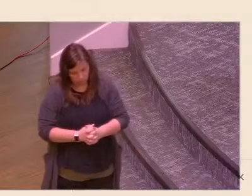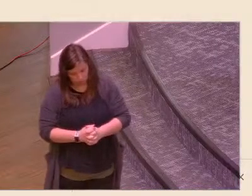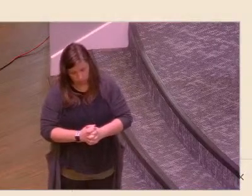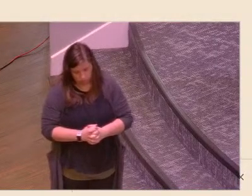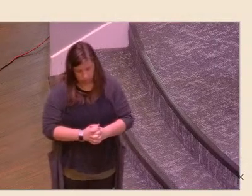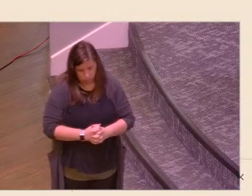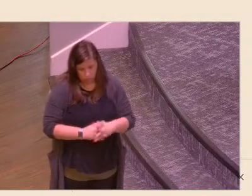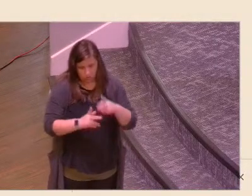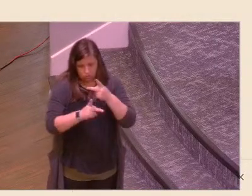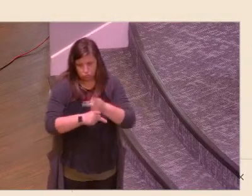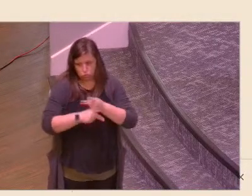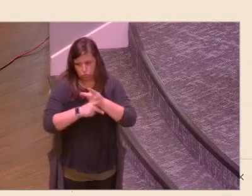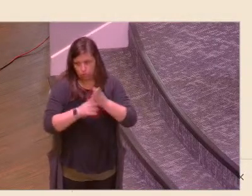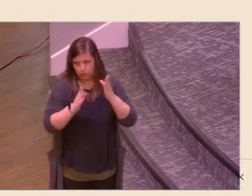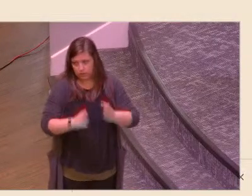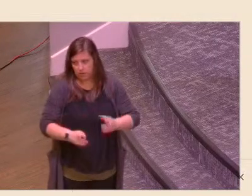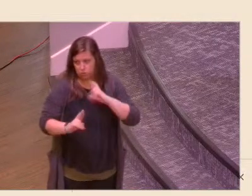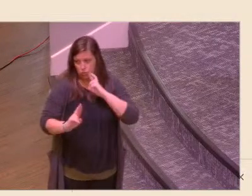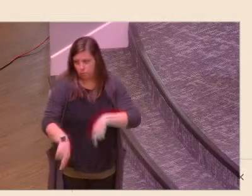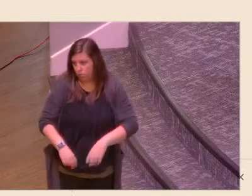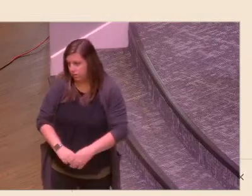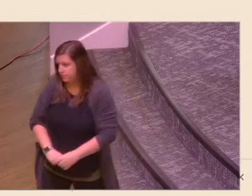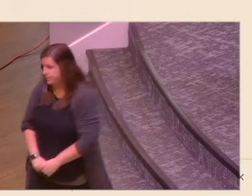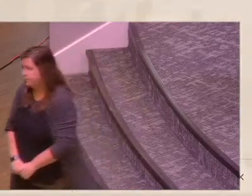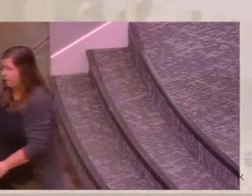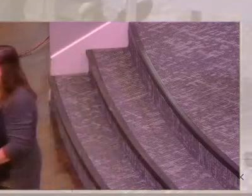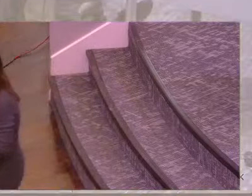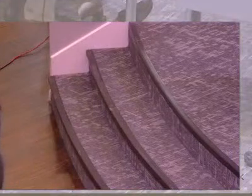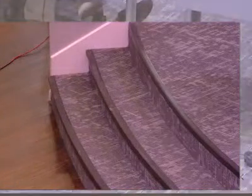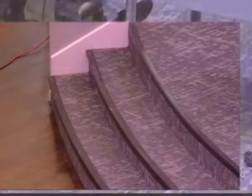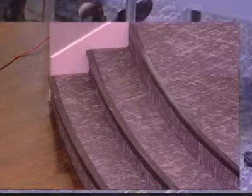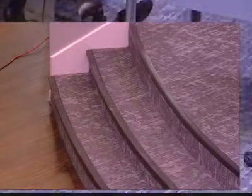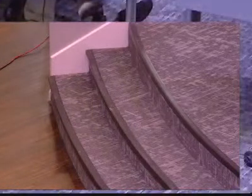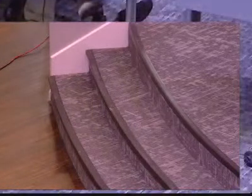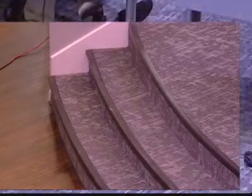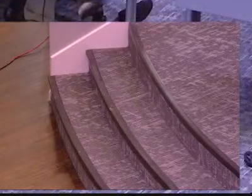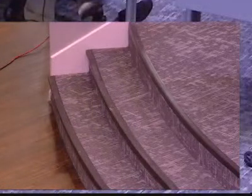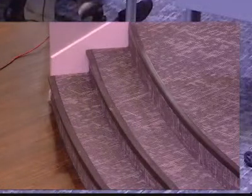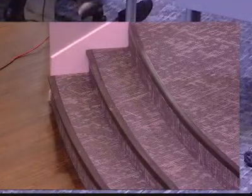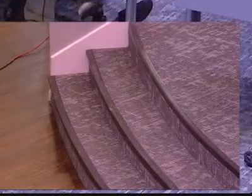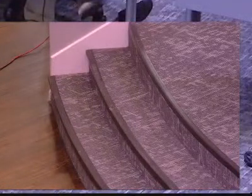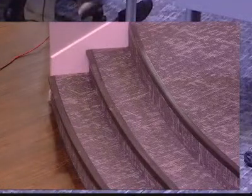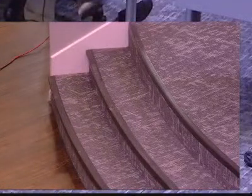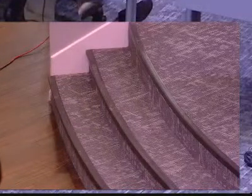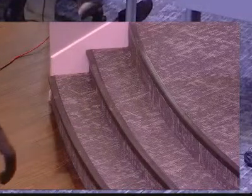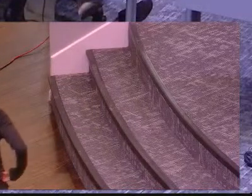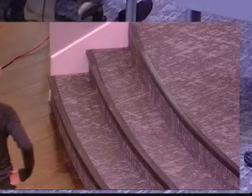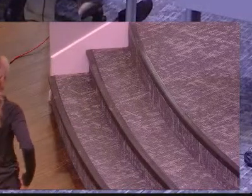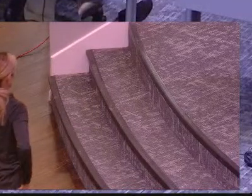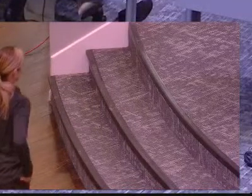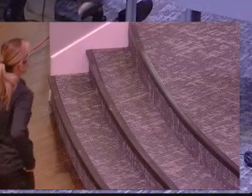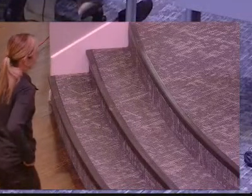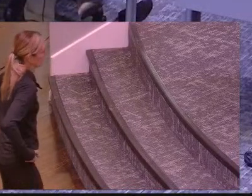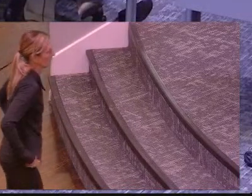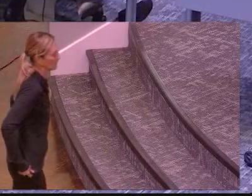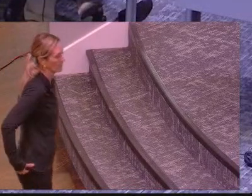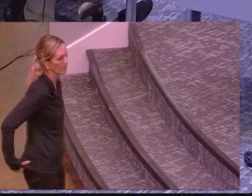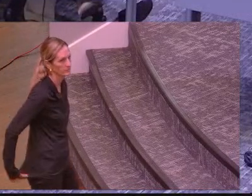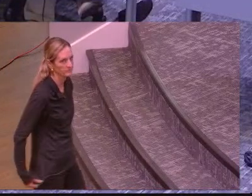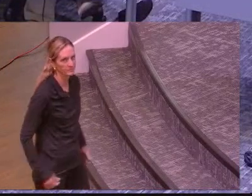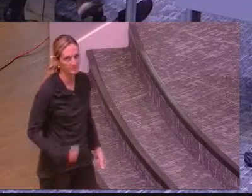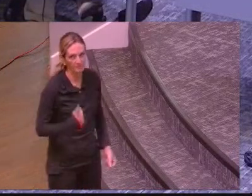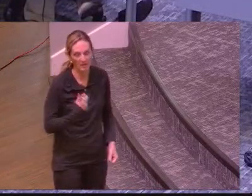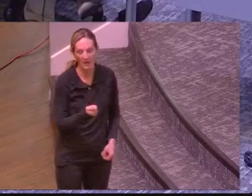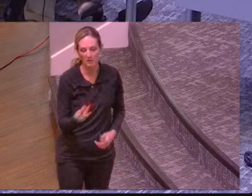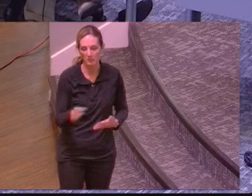superintendent's report. Yes, ma'am. Thank you, Dr. Gann. I have a few items, but I can move through them relatively quickly. Just